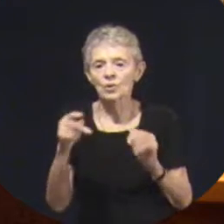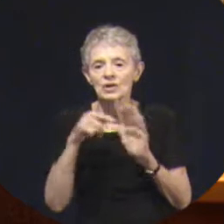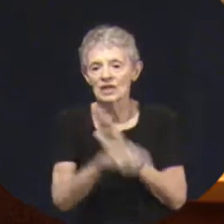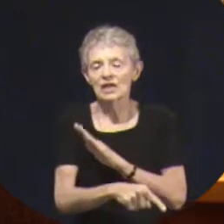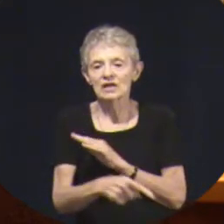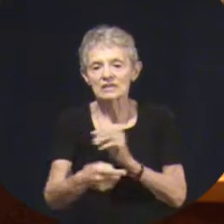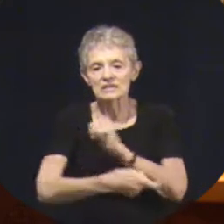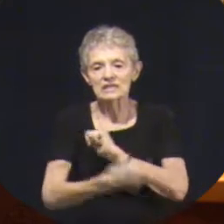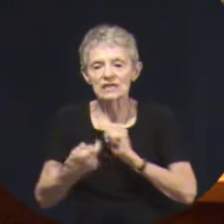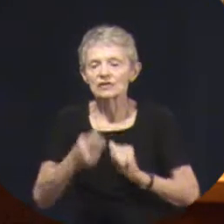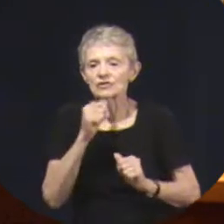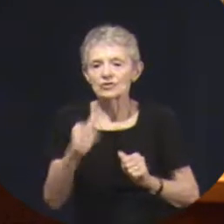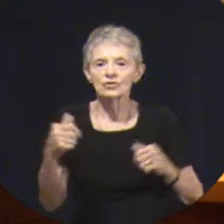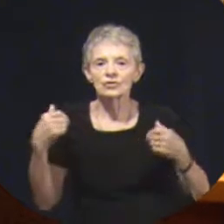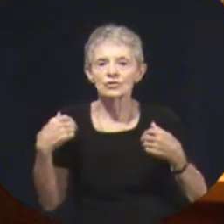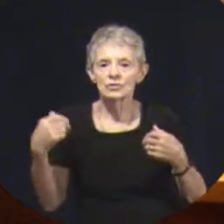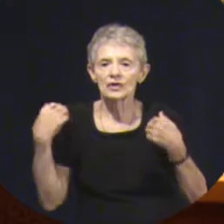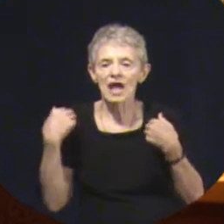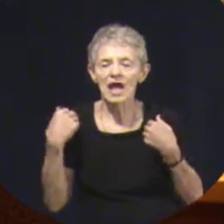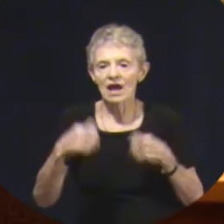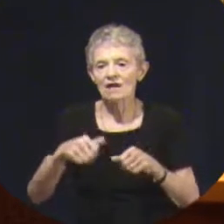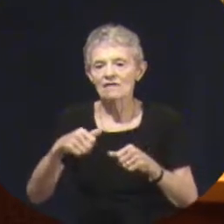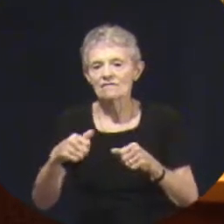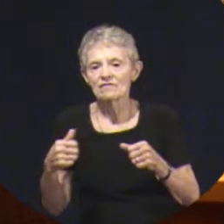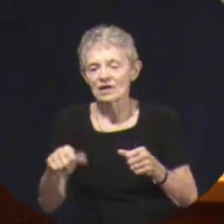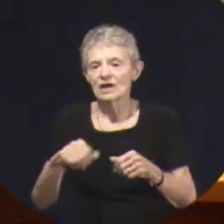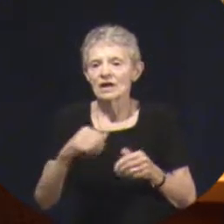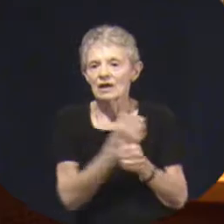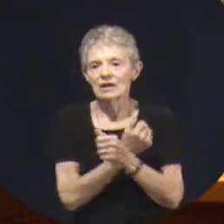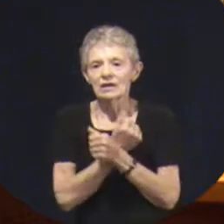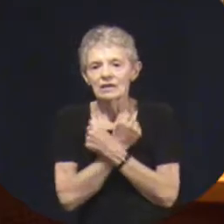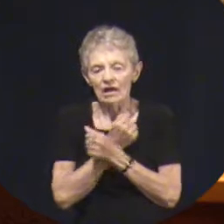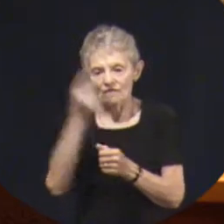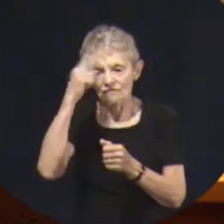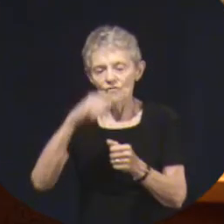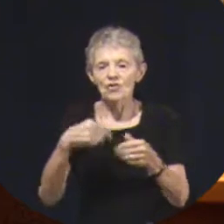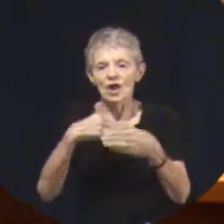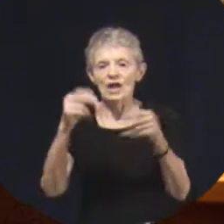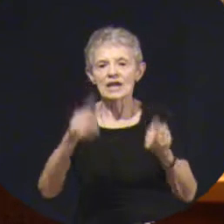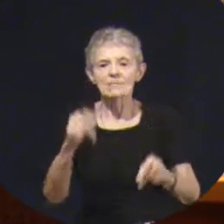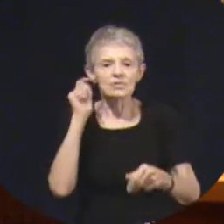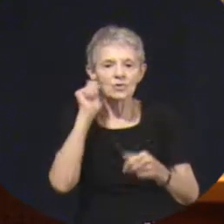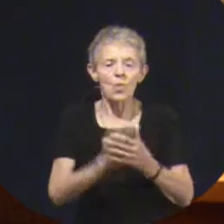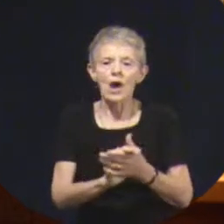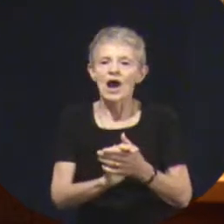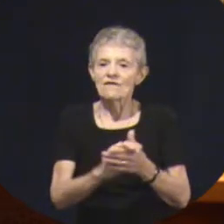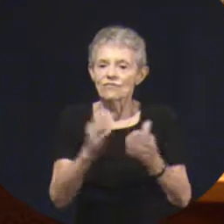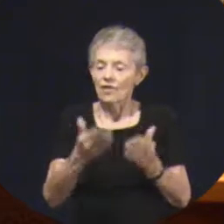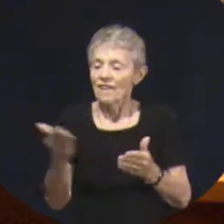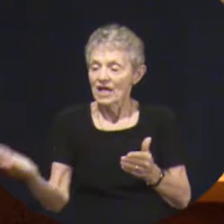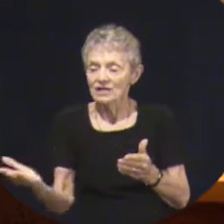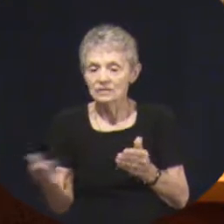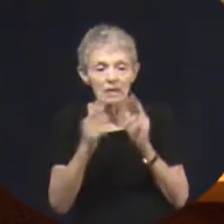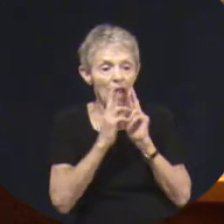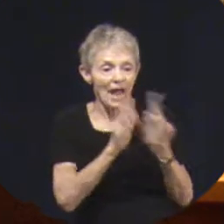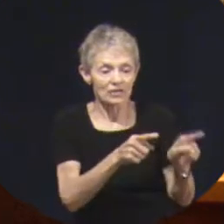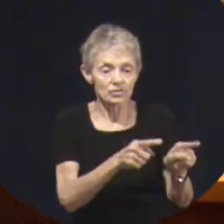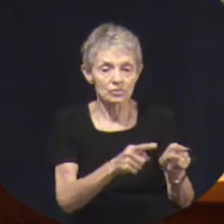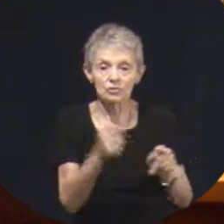that we do not commit adultery, that we do not covet our neighbor's wife or our neighbor's possessions. He has answered correctly.